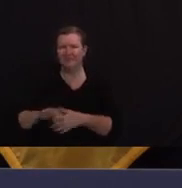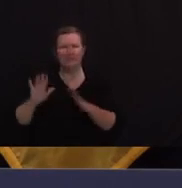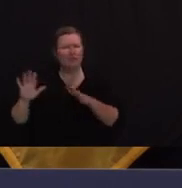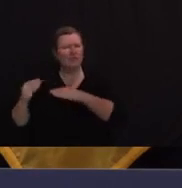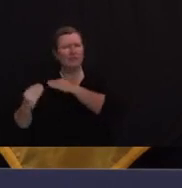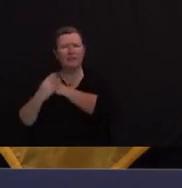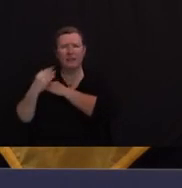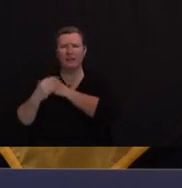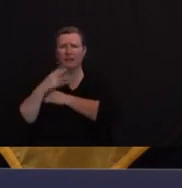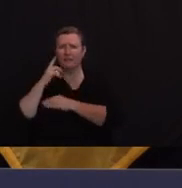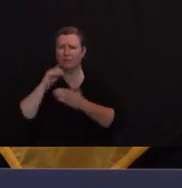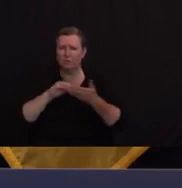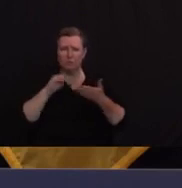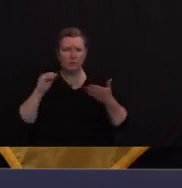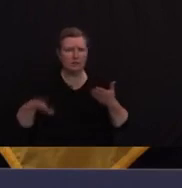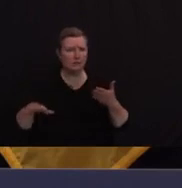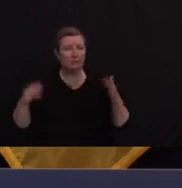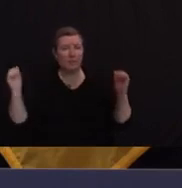All